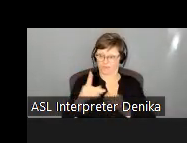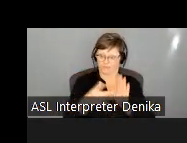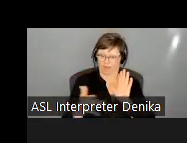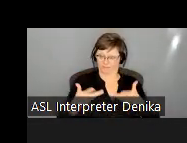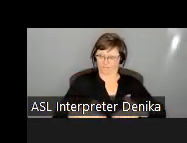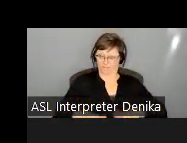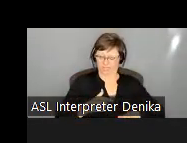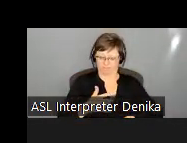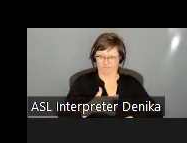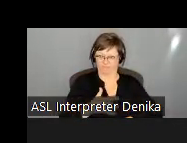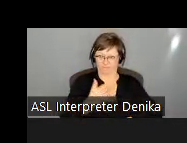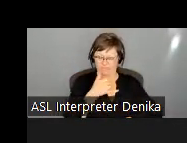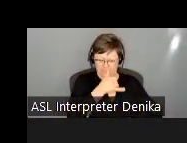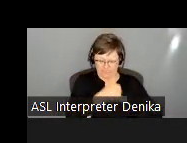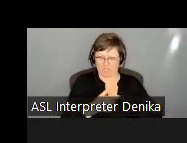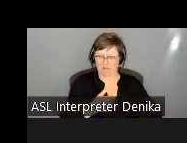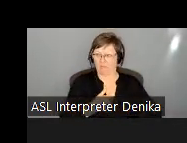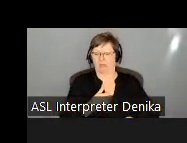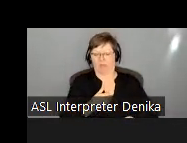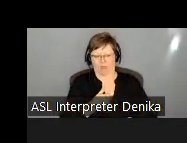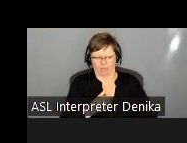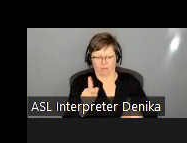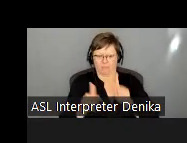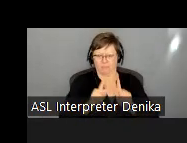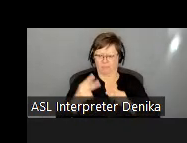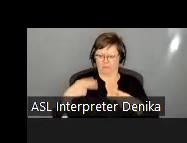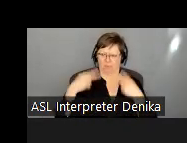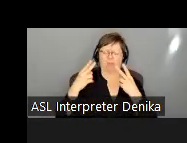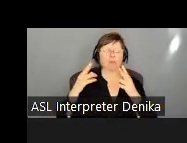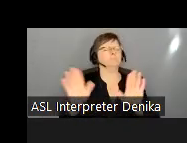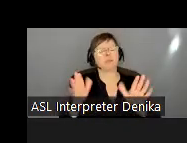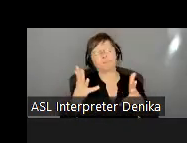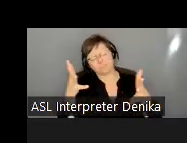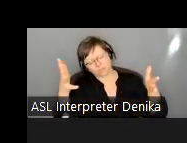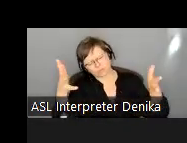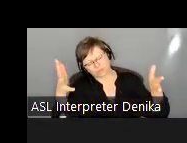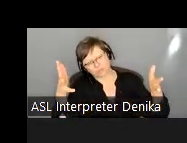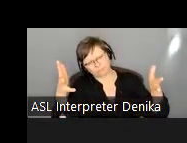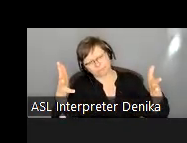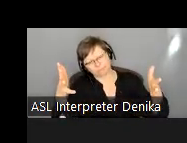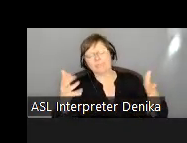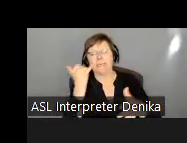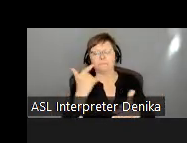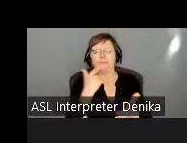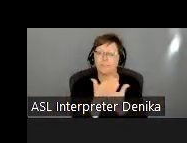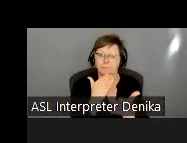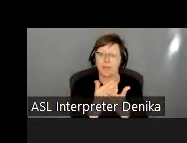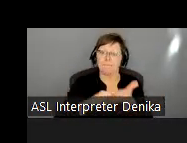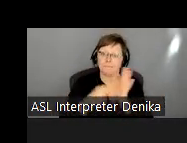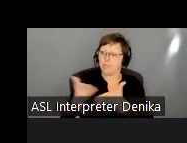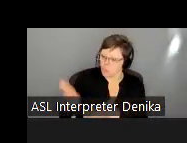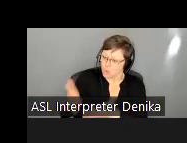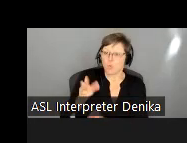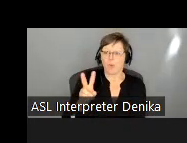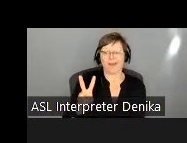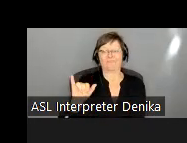hopefully spread the word that has to stop, because the more we talk about it, the more as a victim, the more it helps